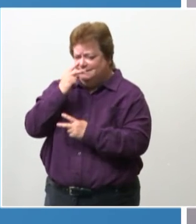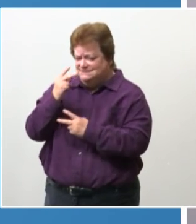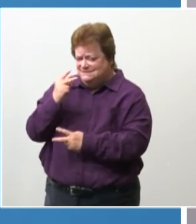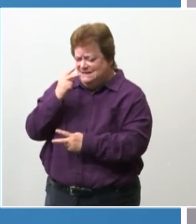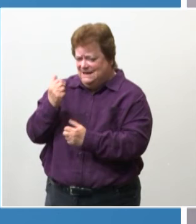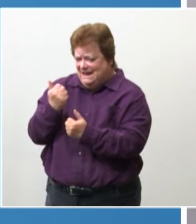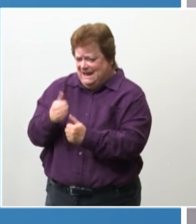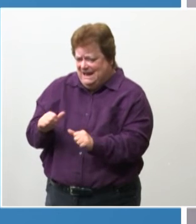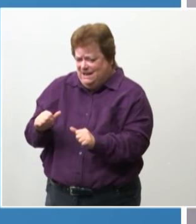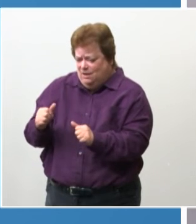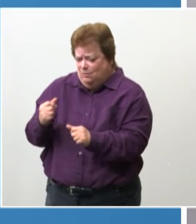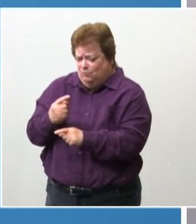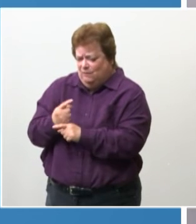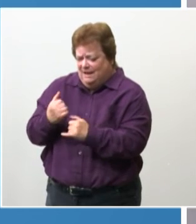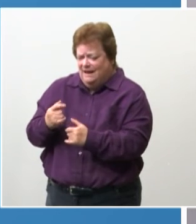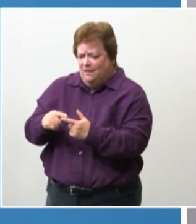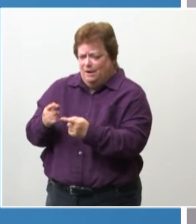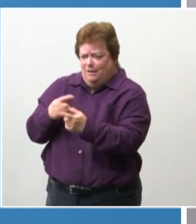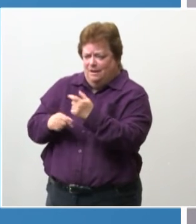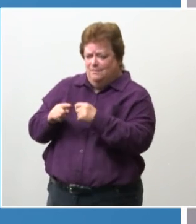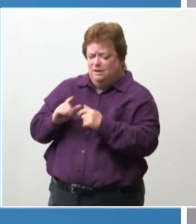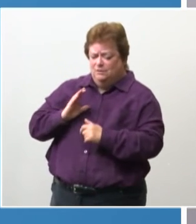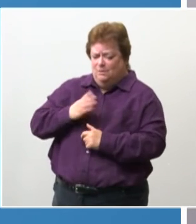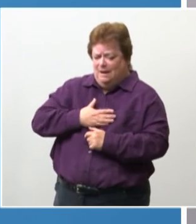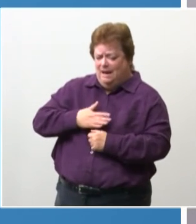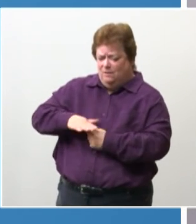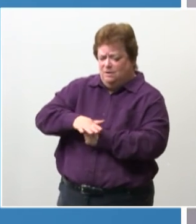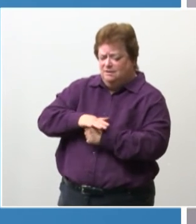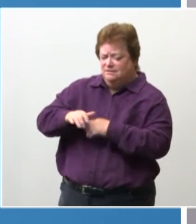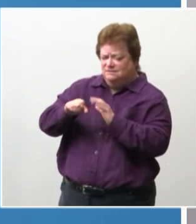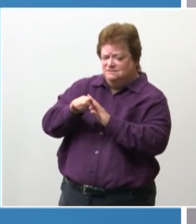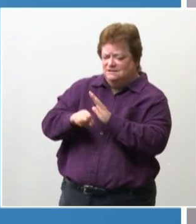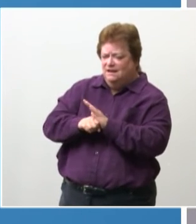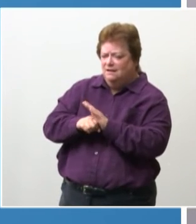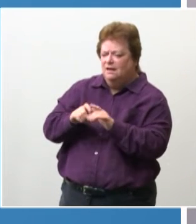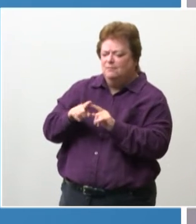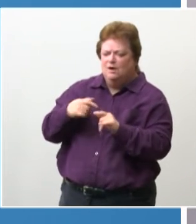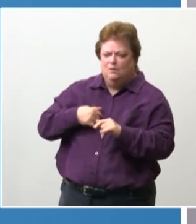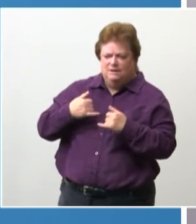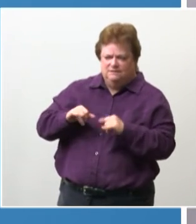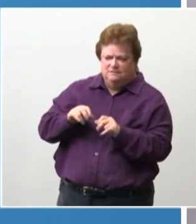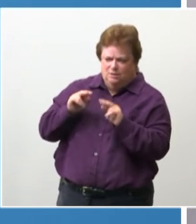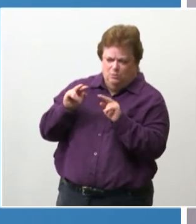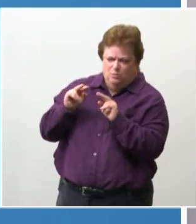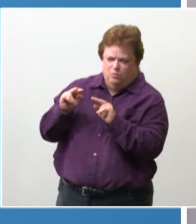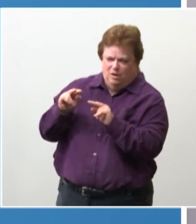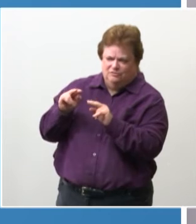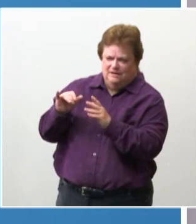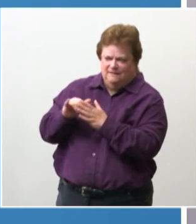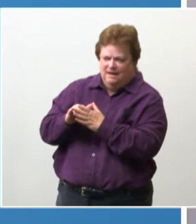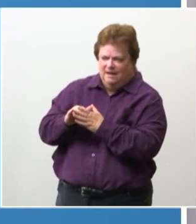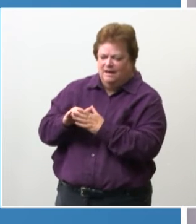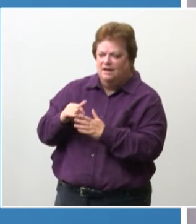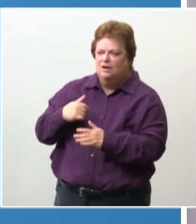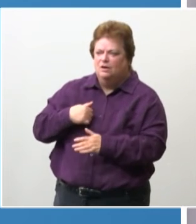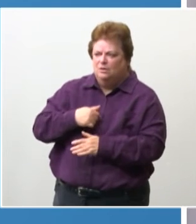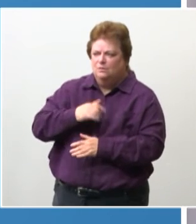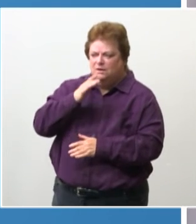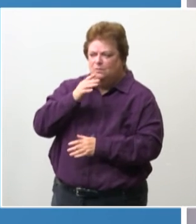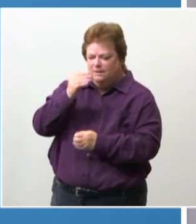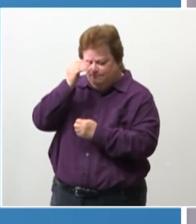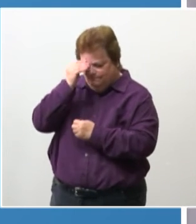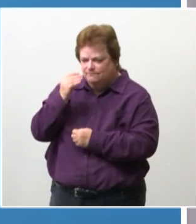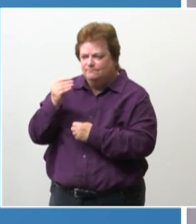right now heading towards our area at this time, but we remain vigilant in watching that, and we certainly will let the public